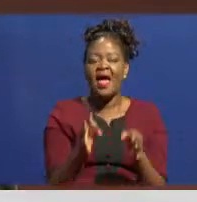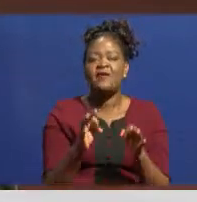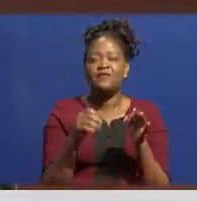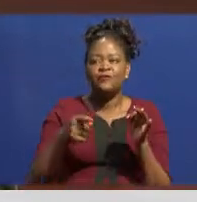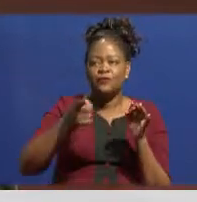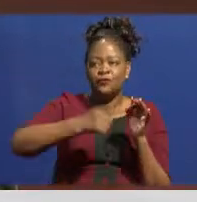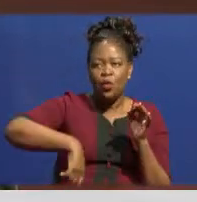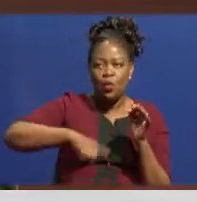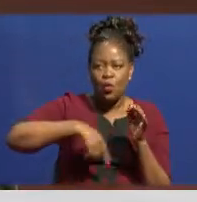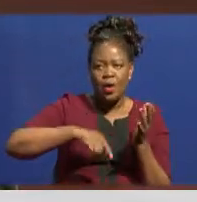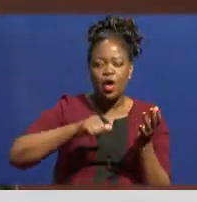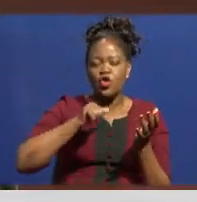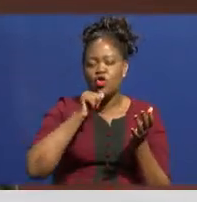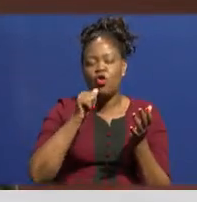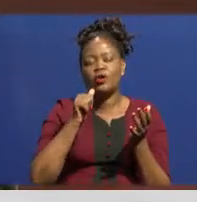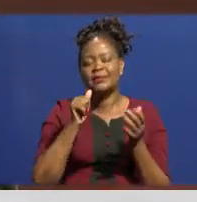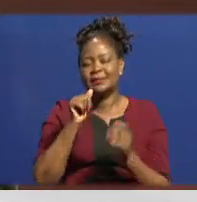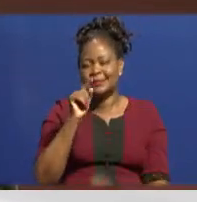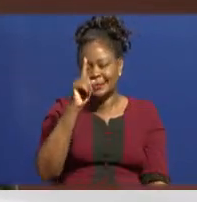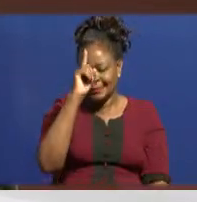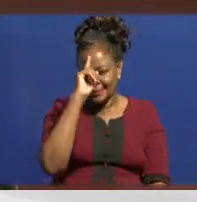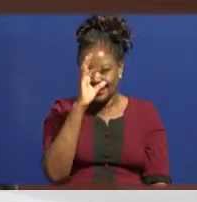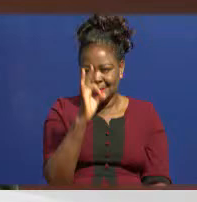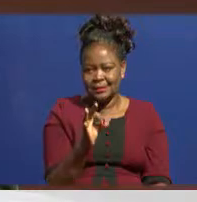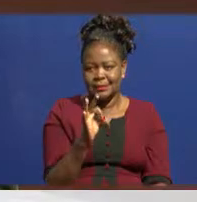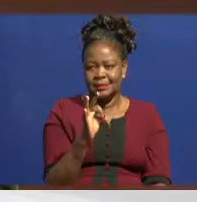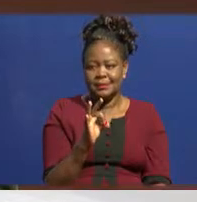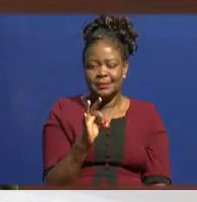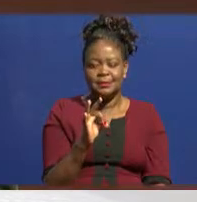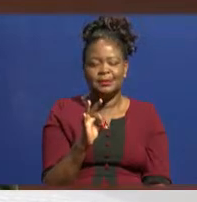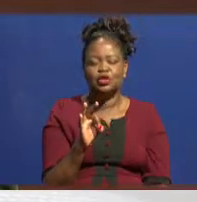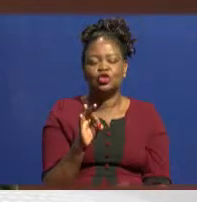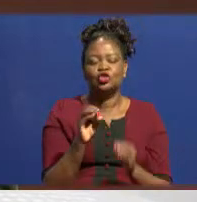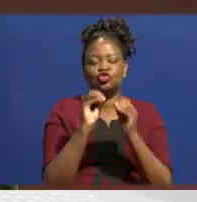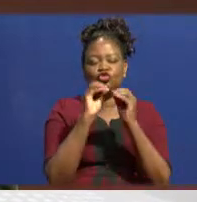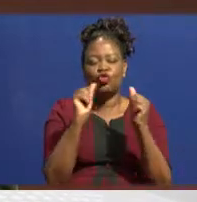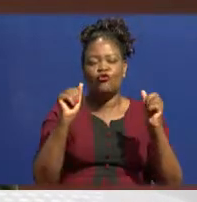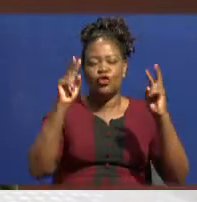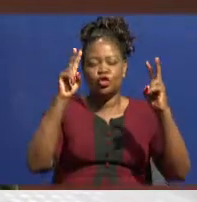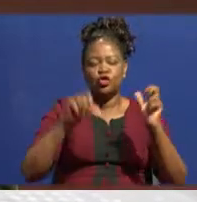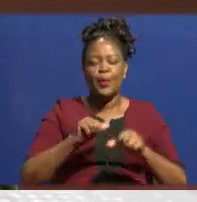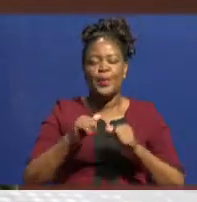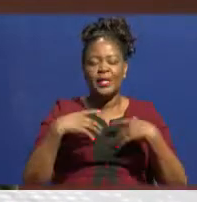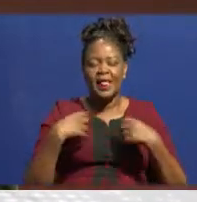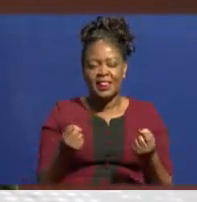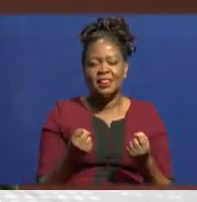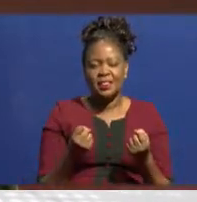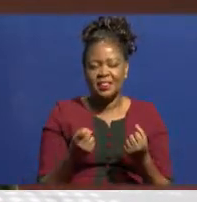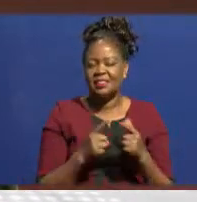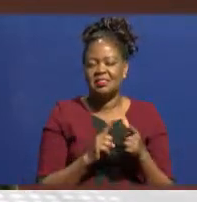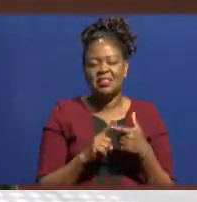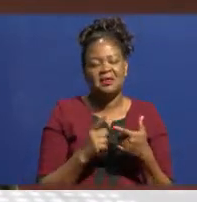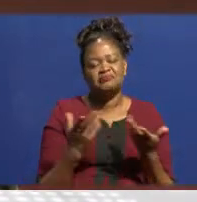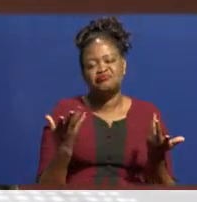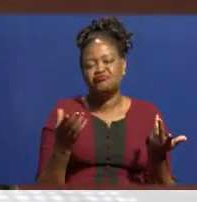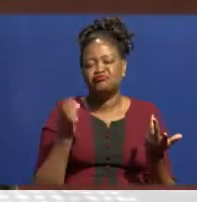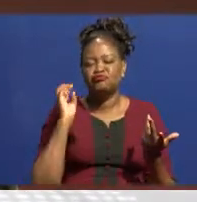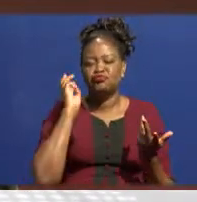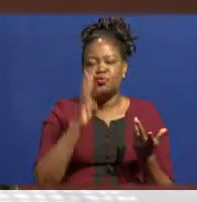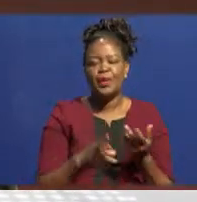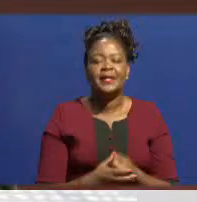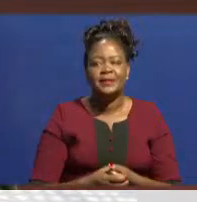we are not very keen in addressing issues related to health, then we'll get